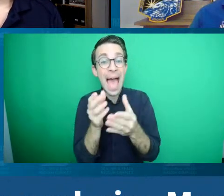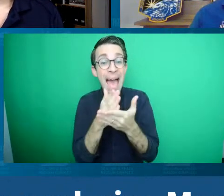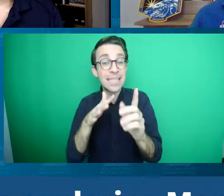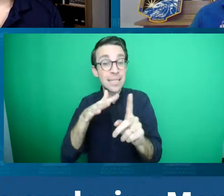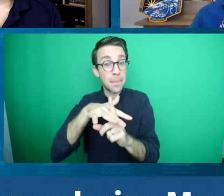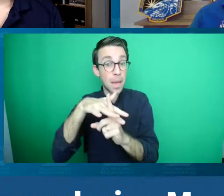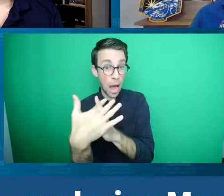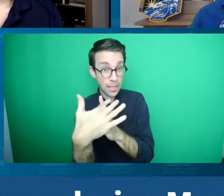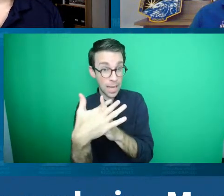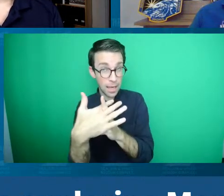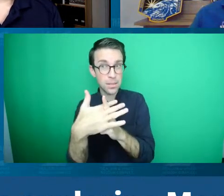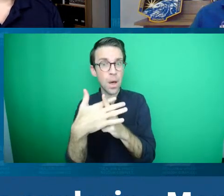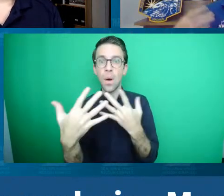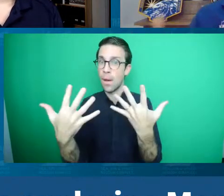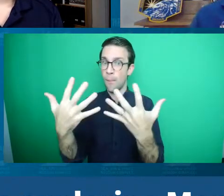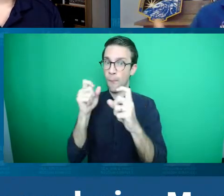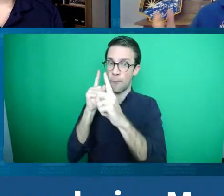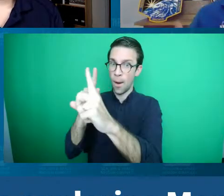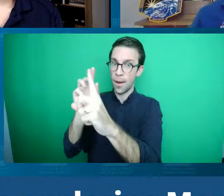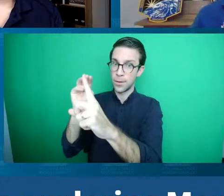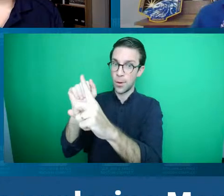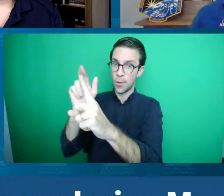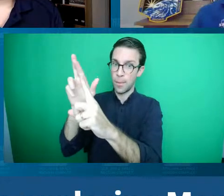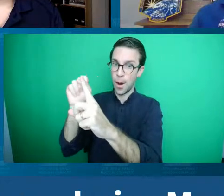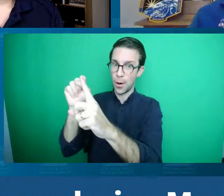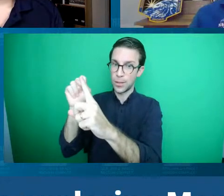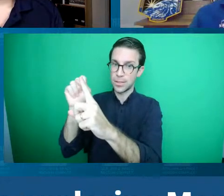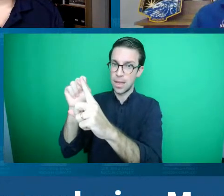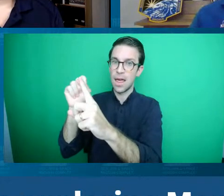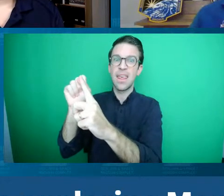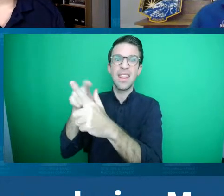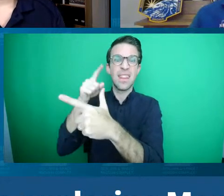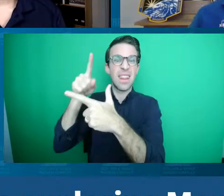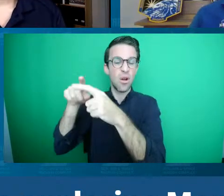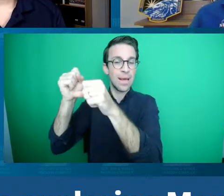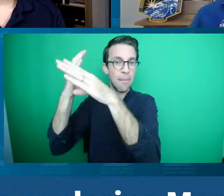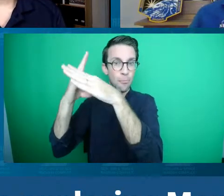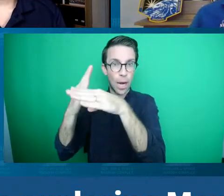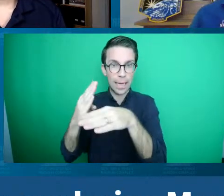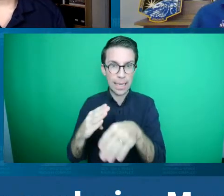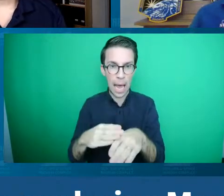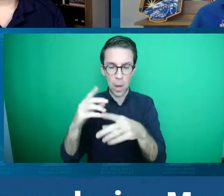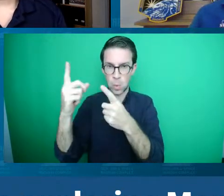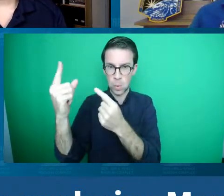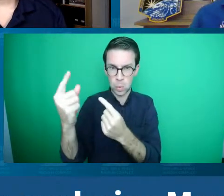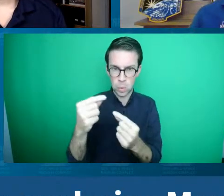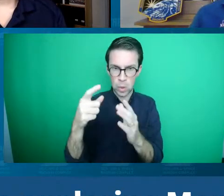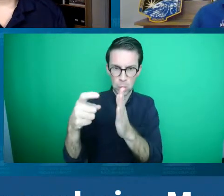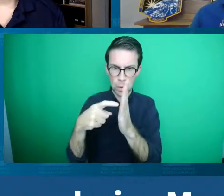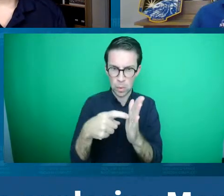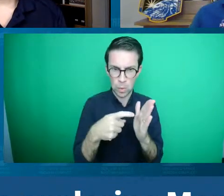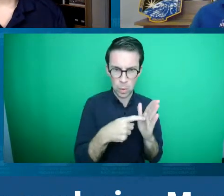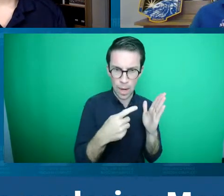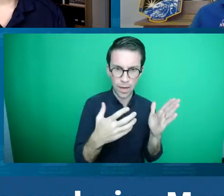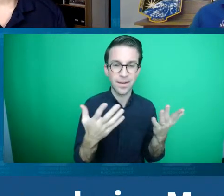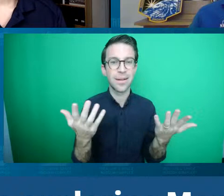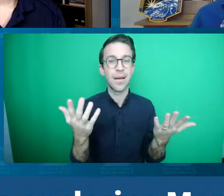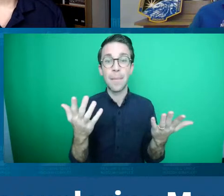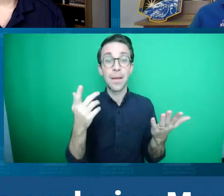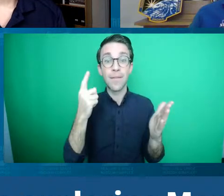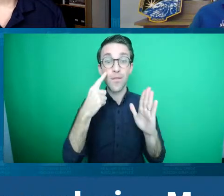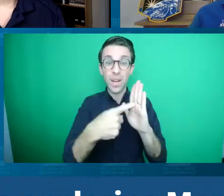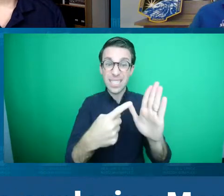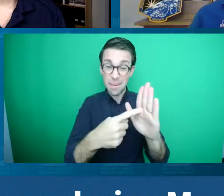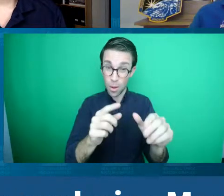those more complicated problems elsewhere, whether it be water in areas that just do not have clean water.